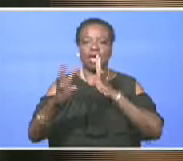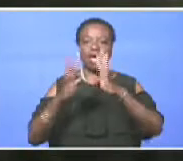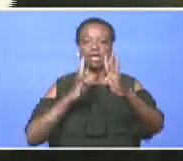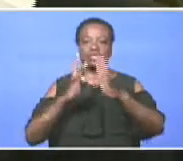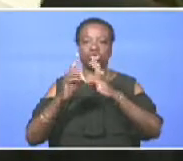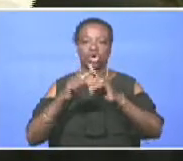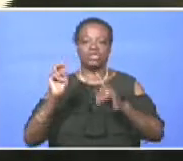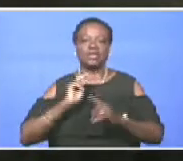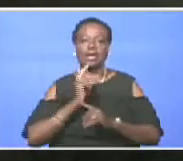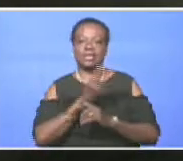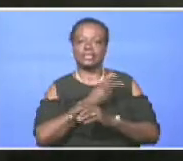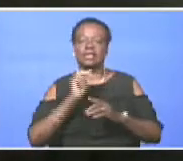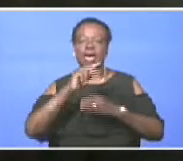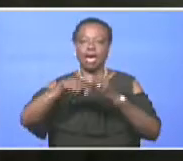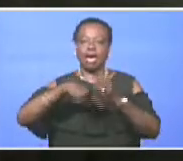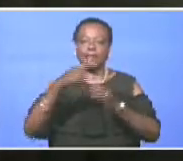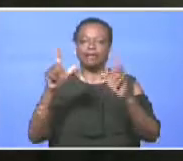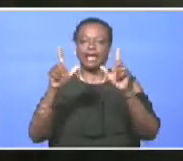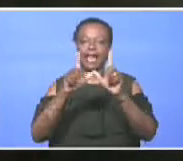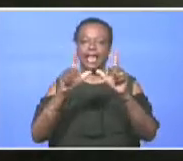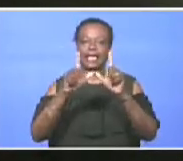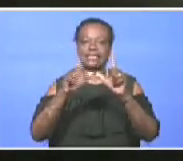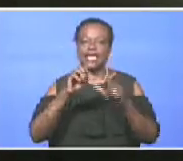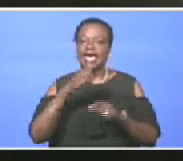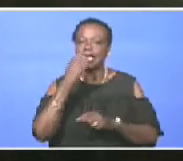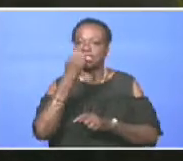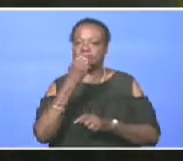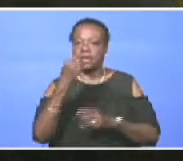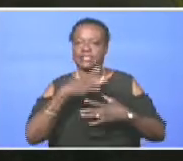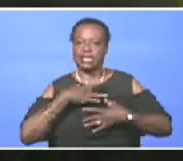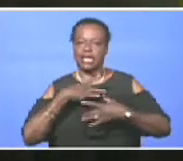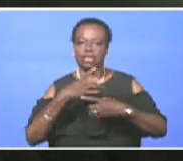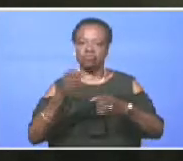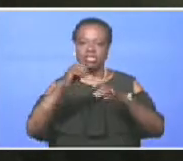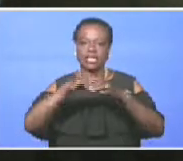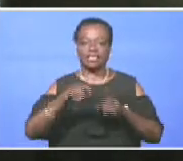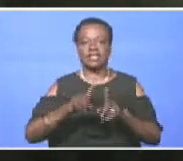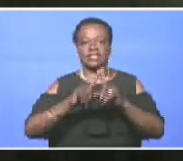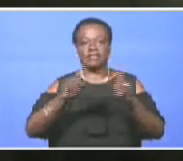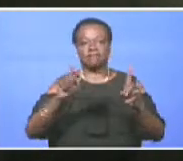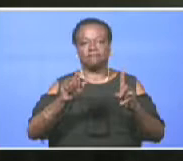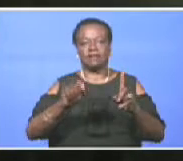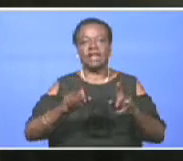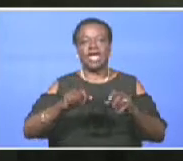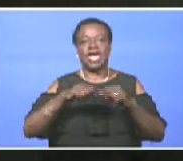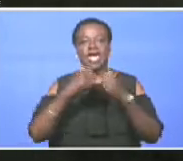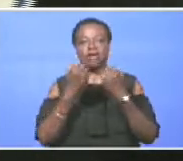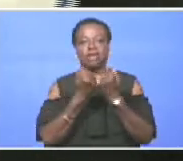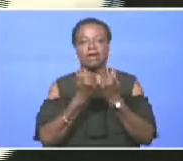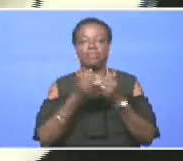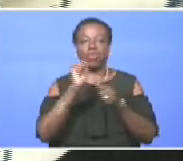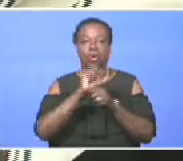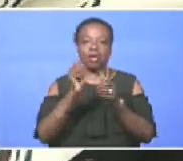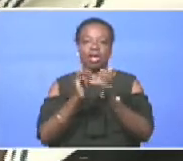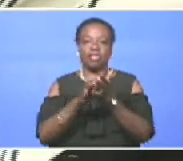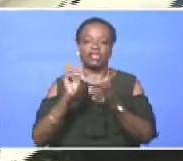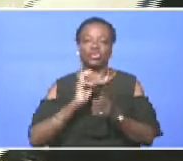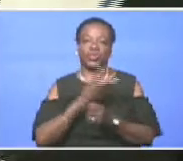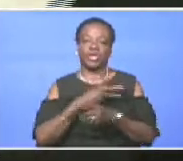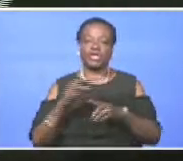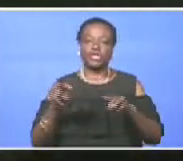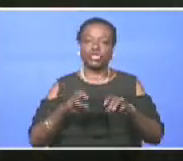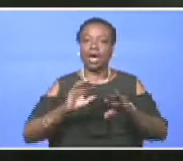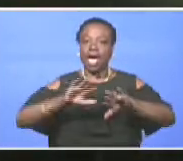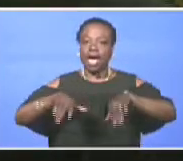about licensing, expressing interest in very aspects of the work that we do here at URCA. How do they get